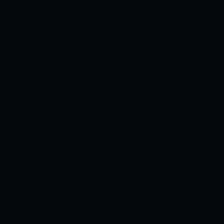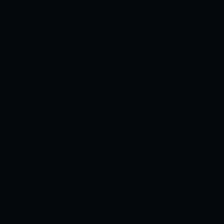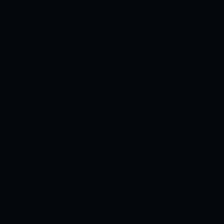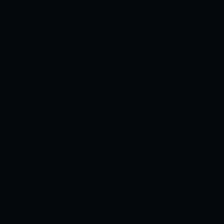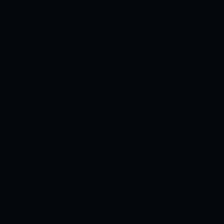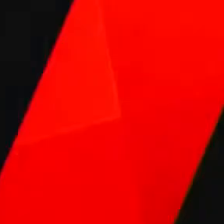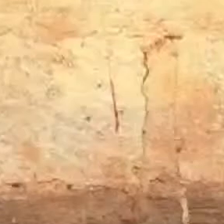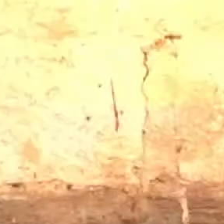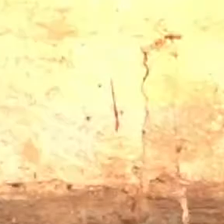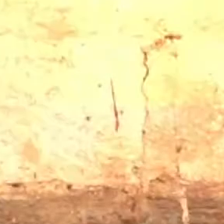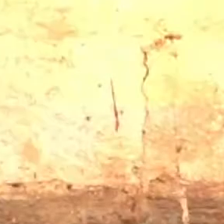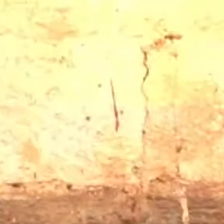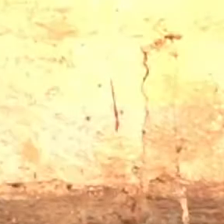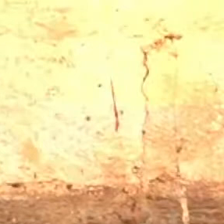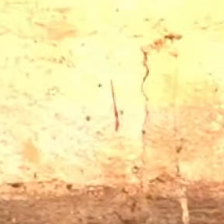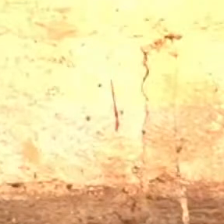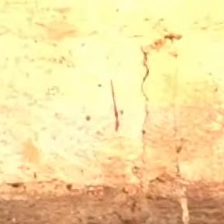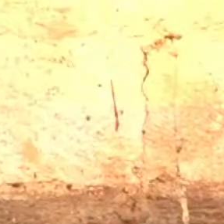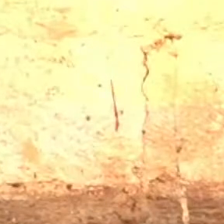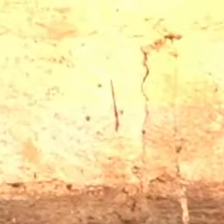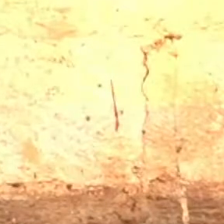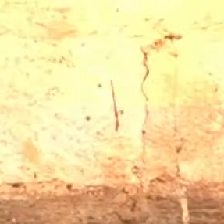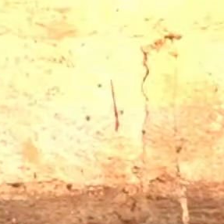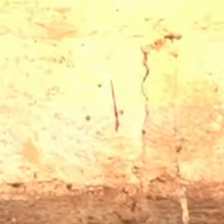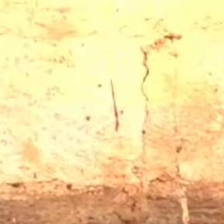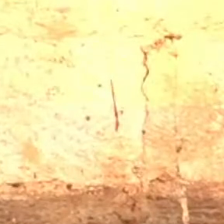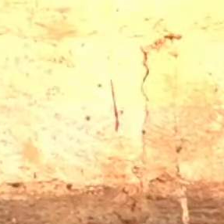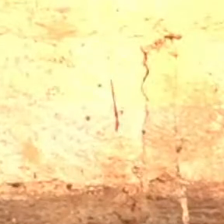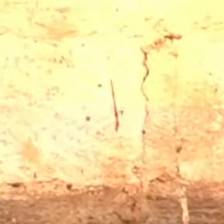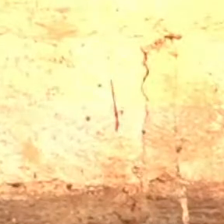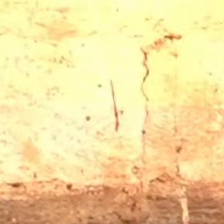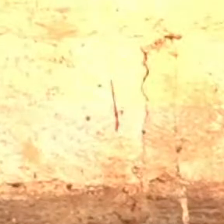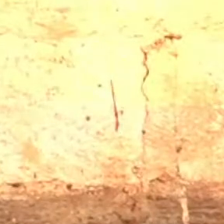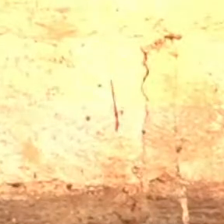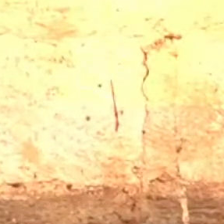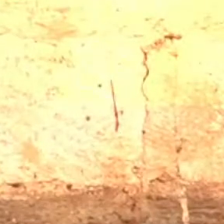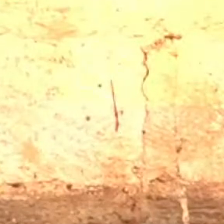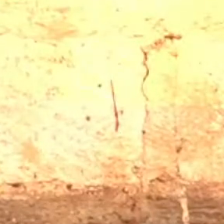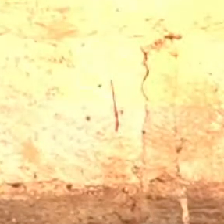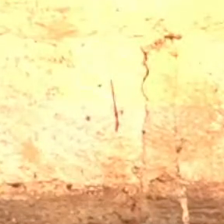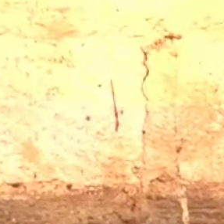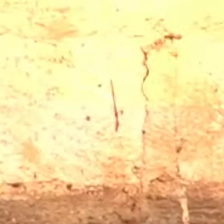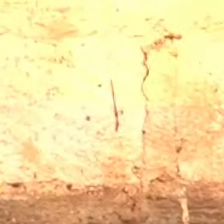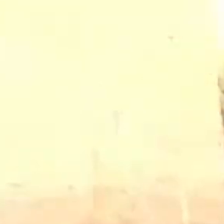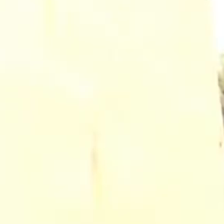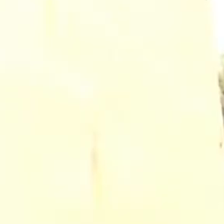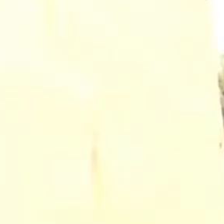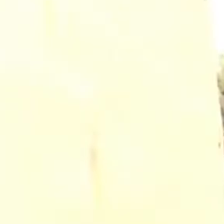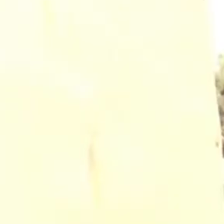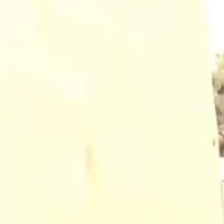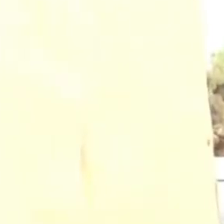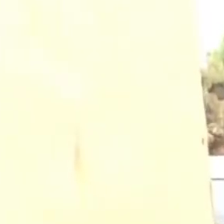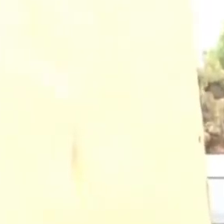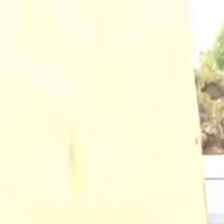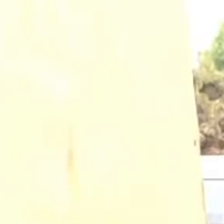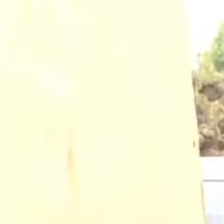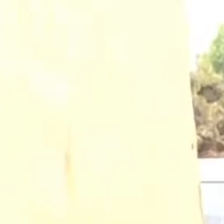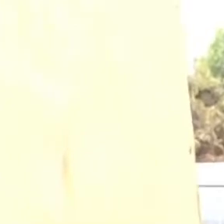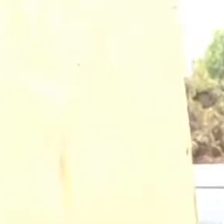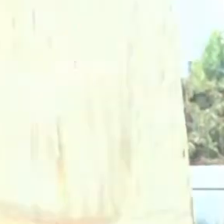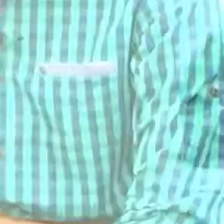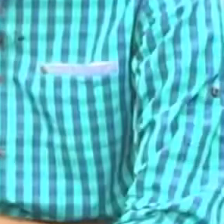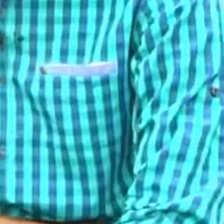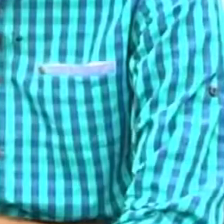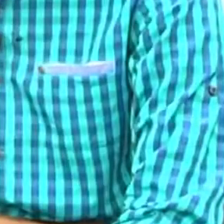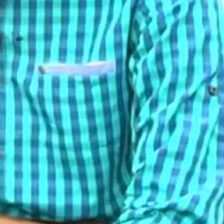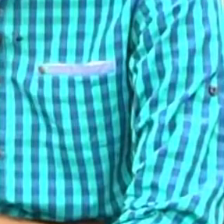On this episode of Tech Innovation Show, we bring you an innovation that brings convenience to our sisters. I decided to come